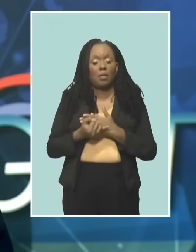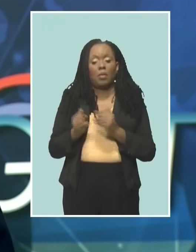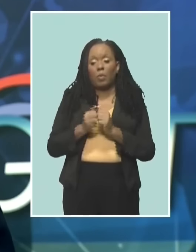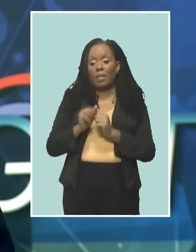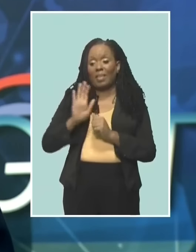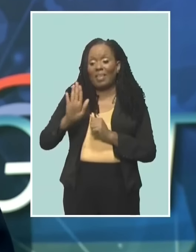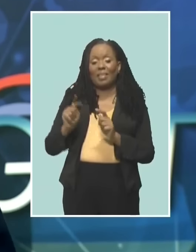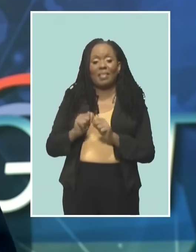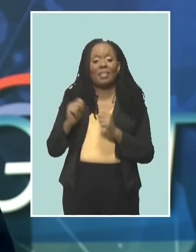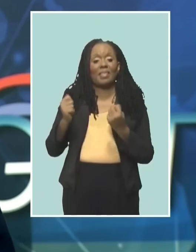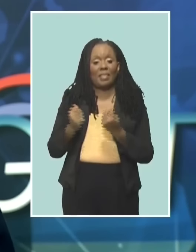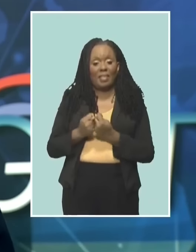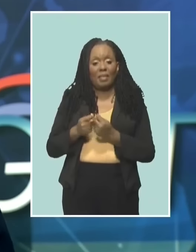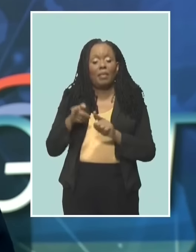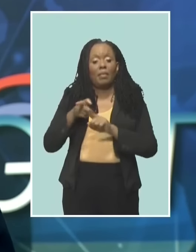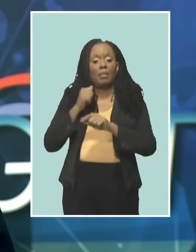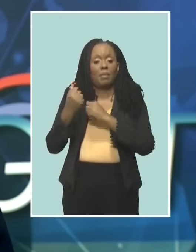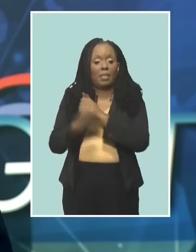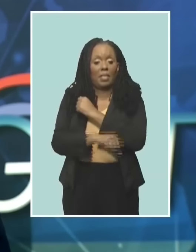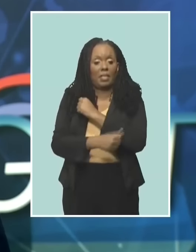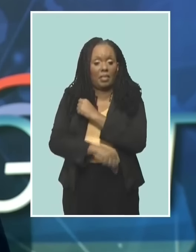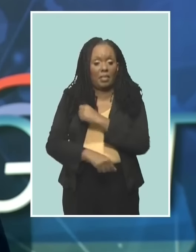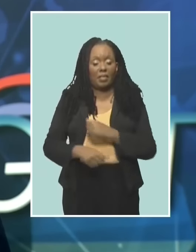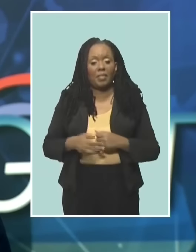which St. Andrew residents can tap into.